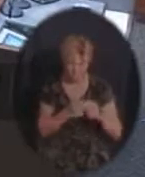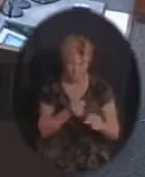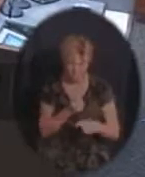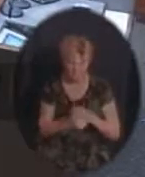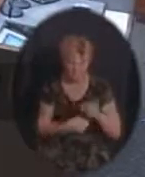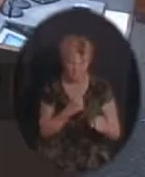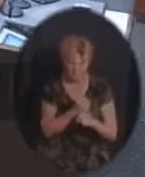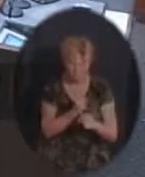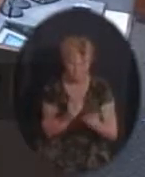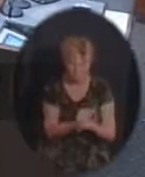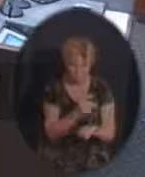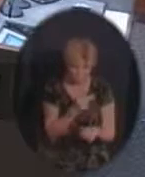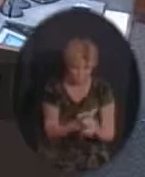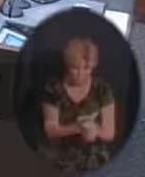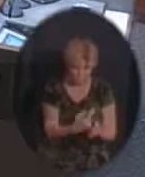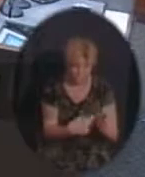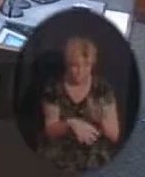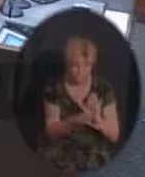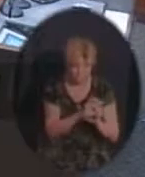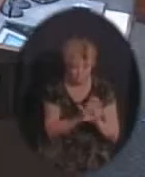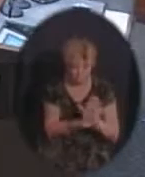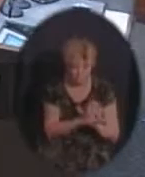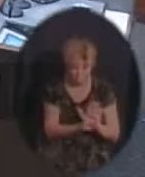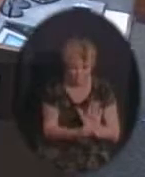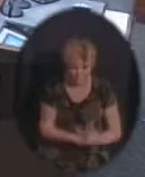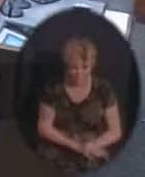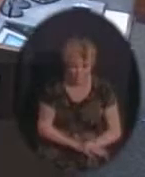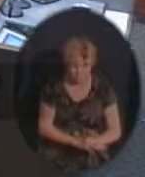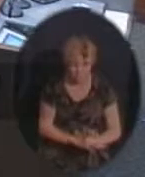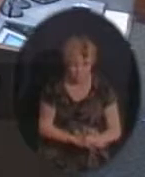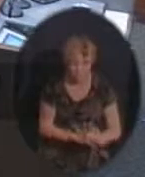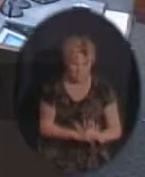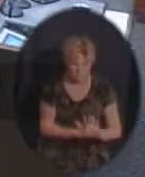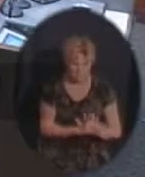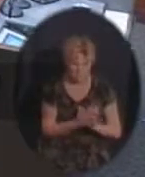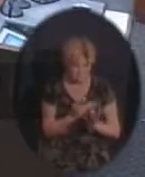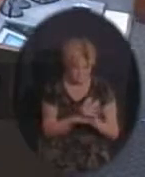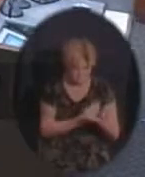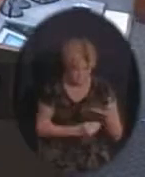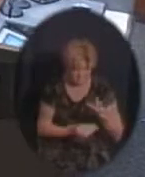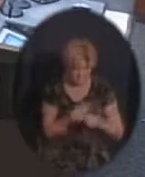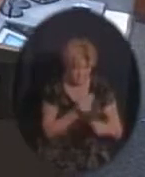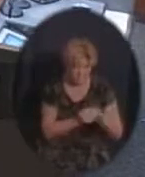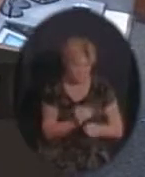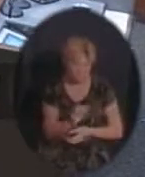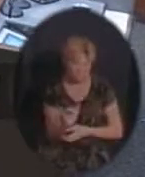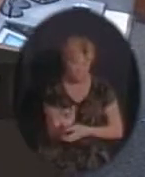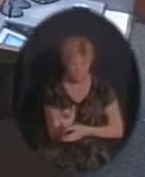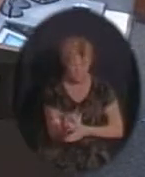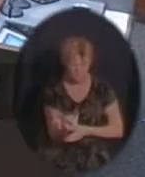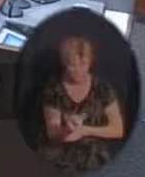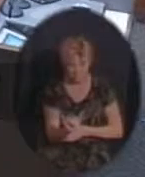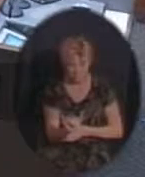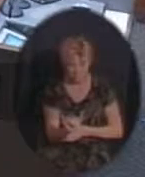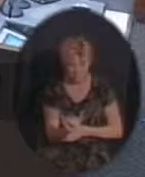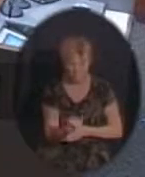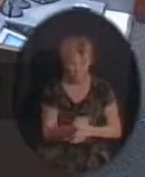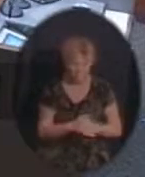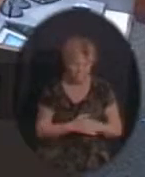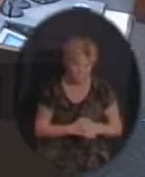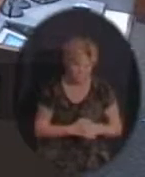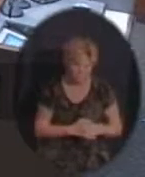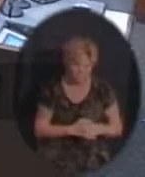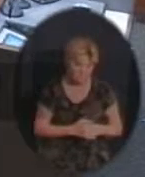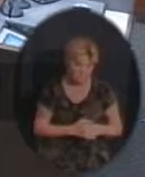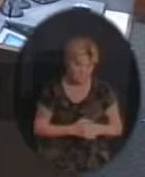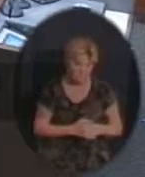appointments. It's probably a meeting where, Two. and there's more budget We would be discussion. yeah, that evening, we would be